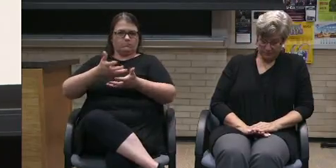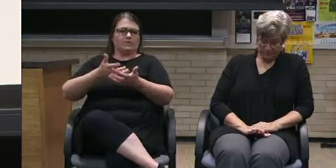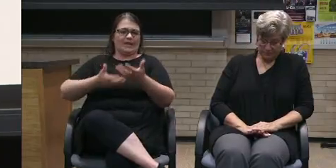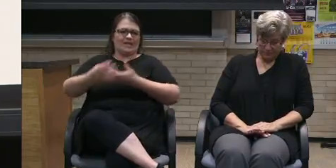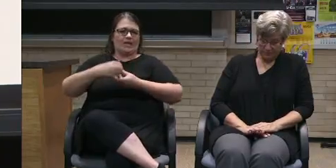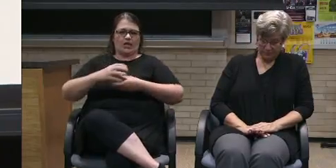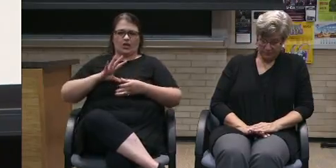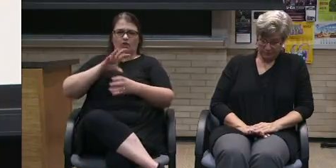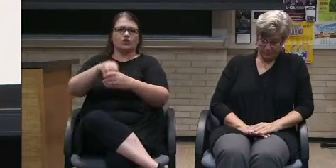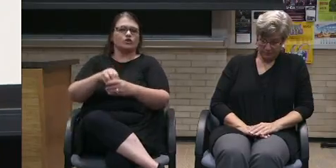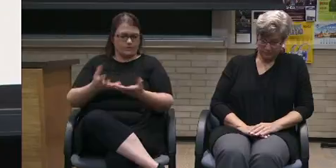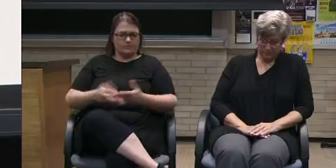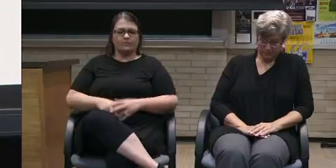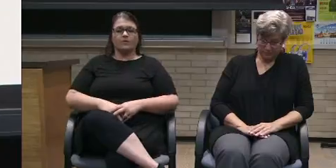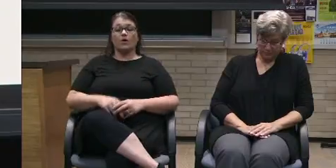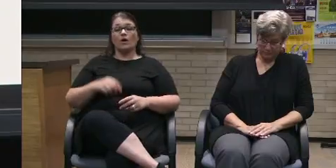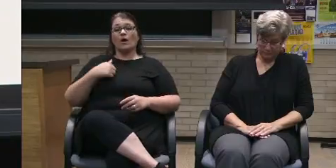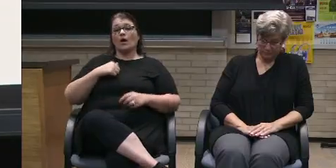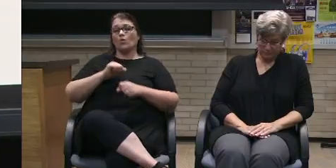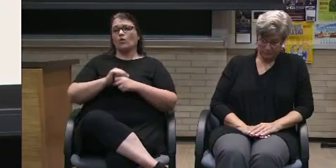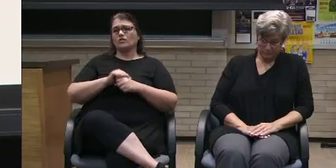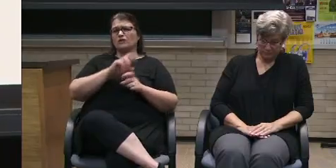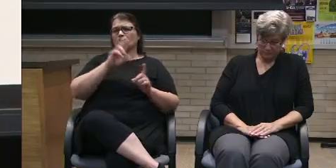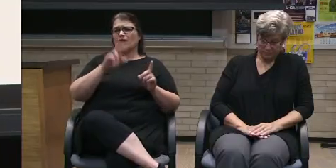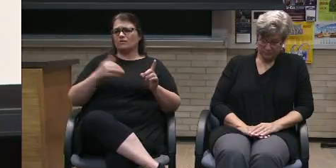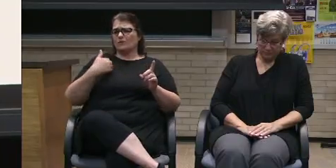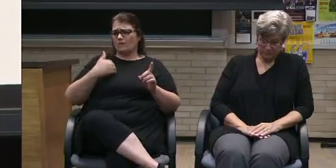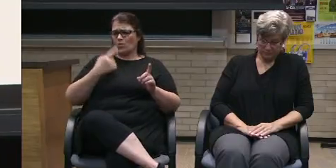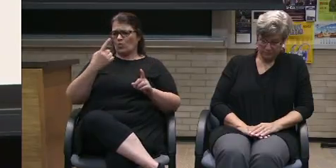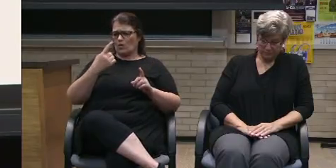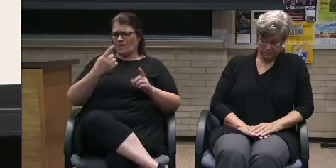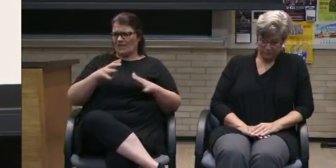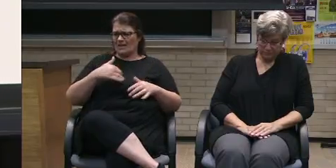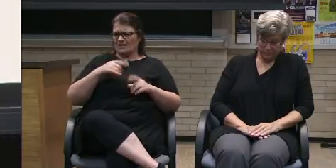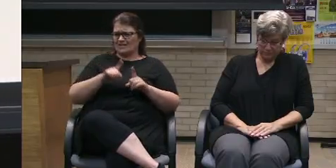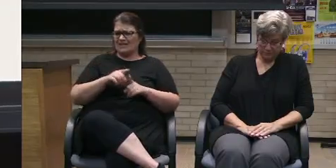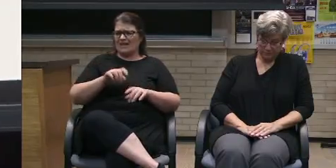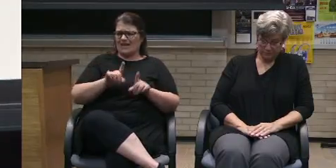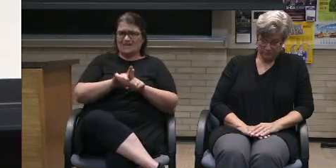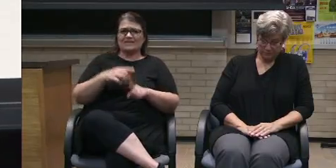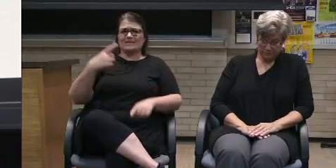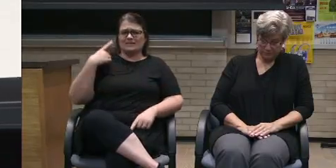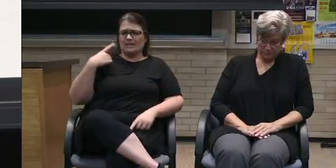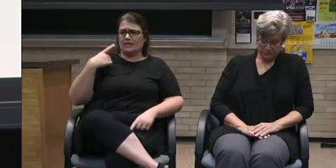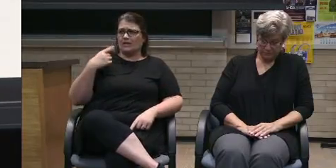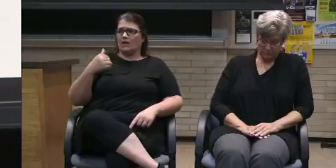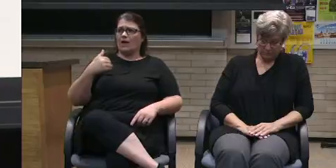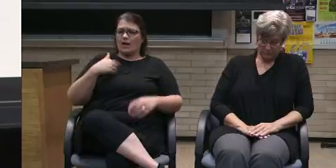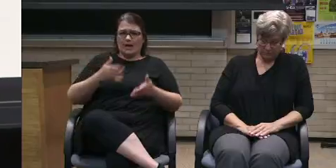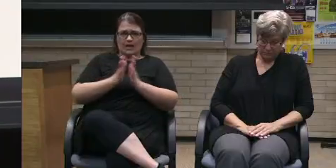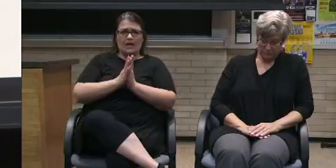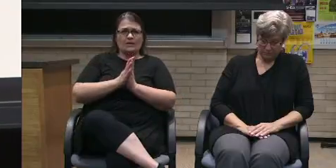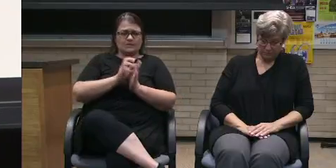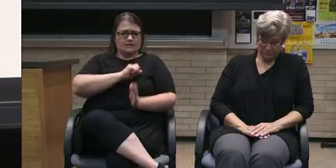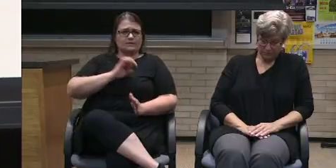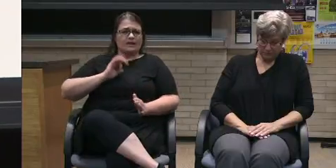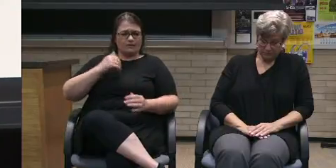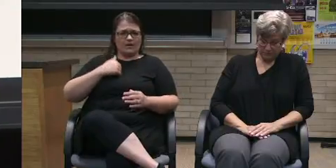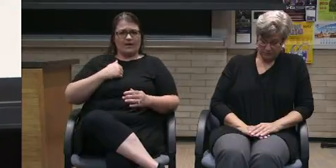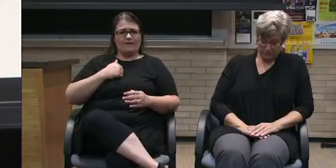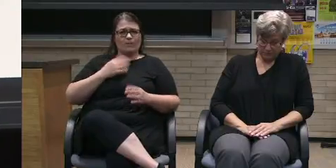I did as a dean was I asked the faculty to have their break sometime between 7 and 8, typically was halfway through. It was built in a 15-minute